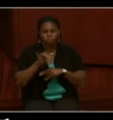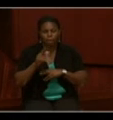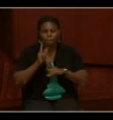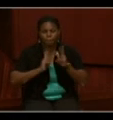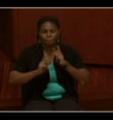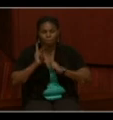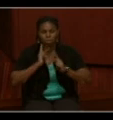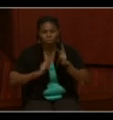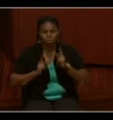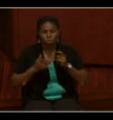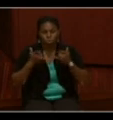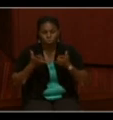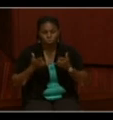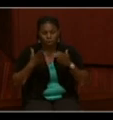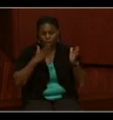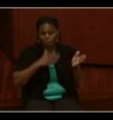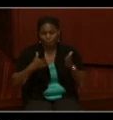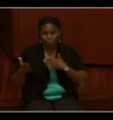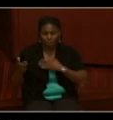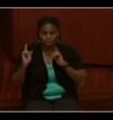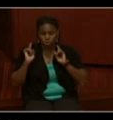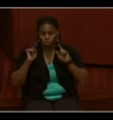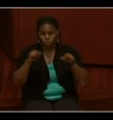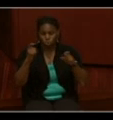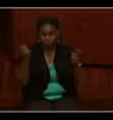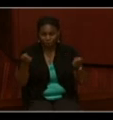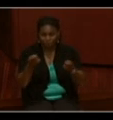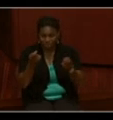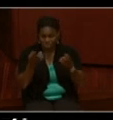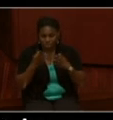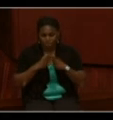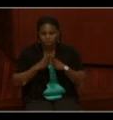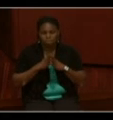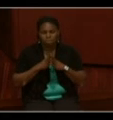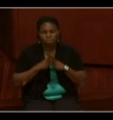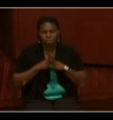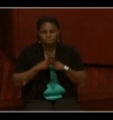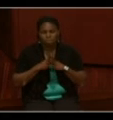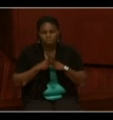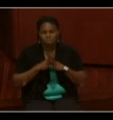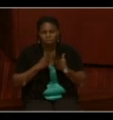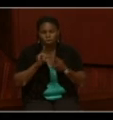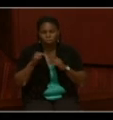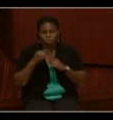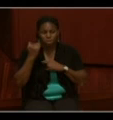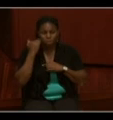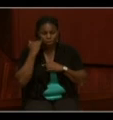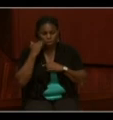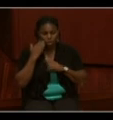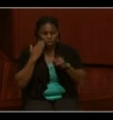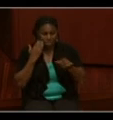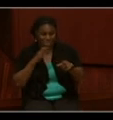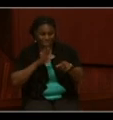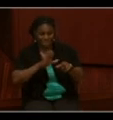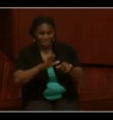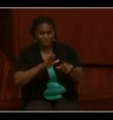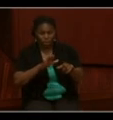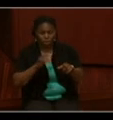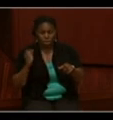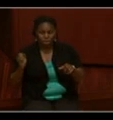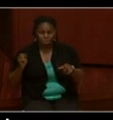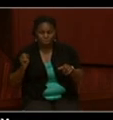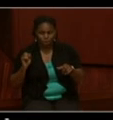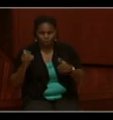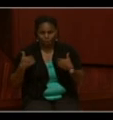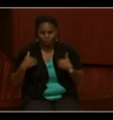are now planning a visit to their ancestral villages in China. And when they know it's really their village, they'll take the map back with them